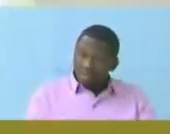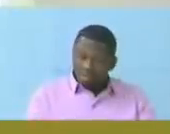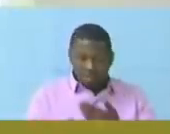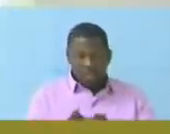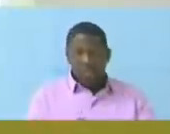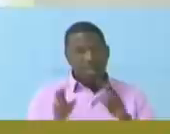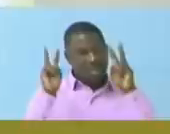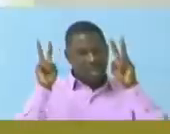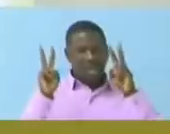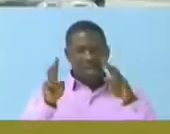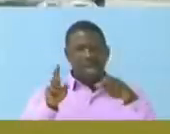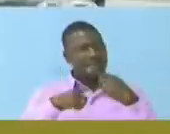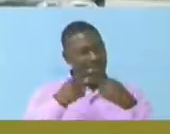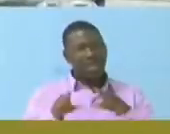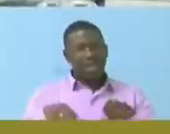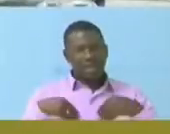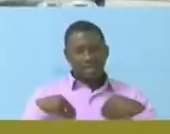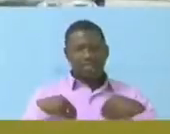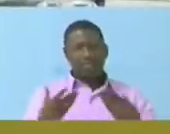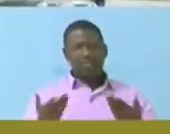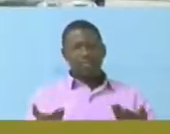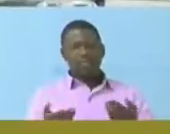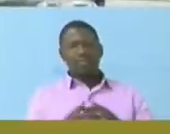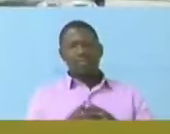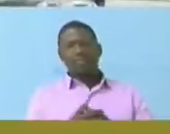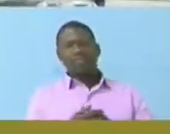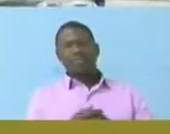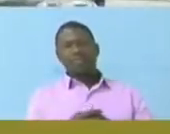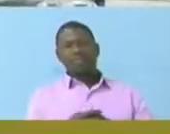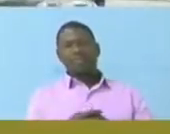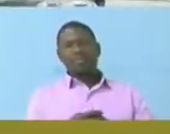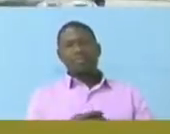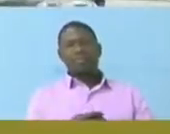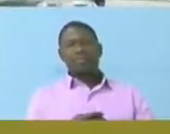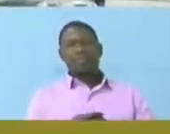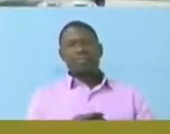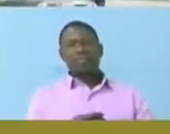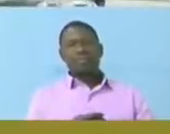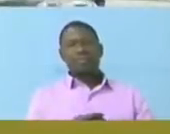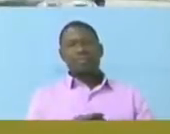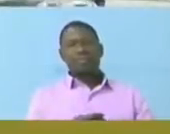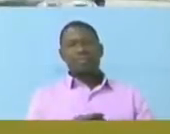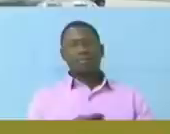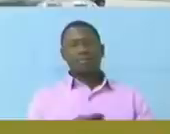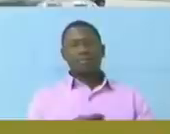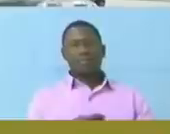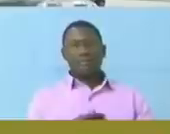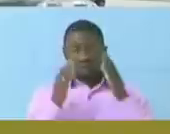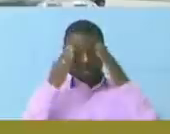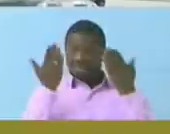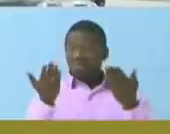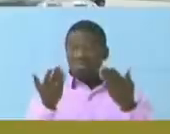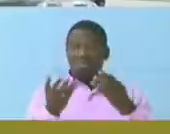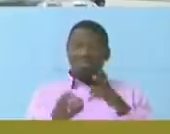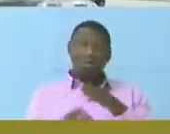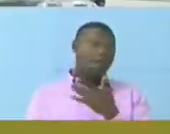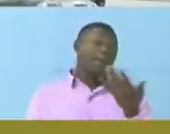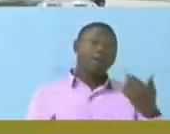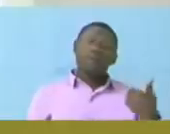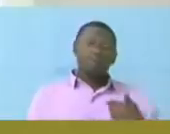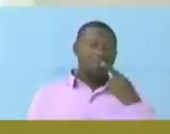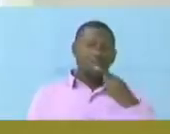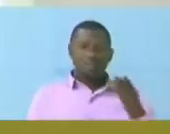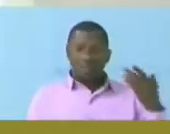know, because many people come here and say they choose his bad mood or good mood. For me, the